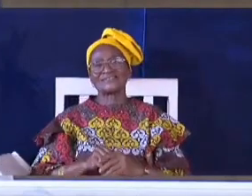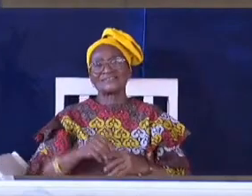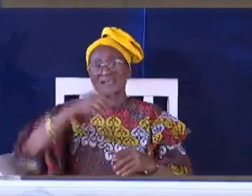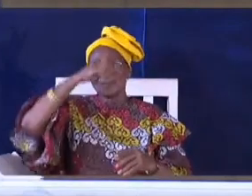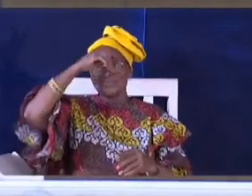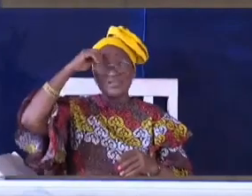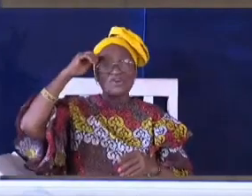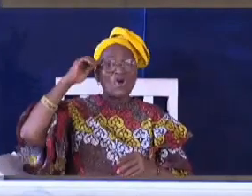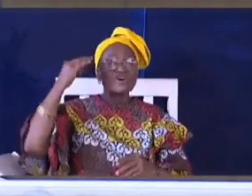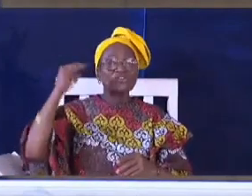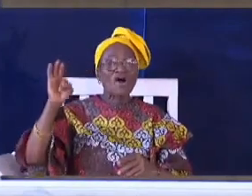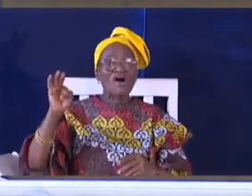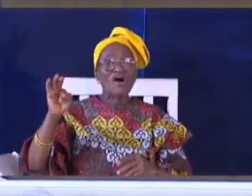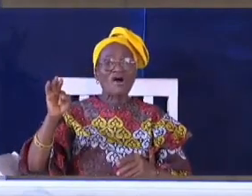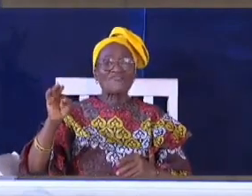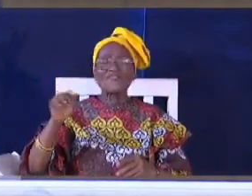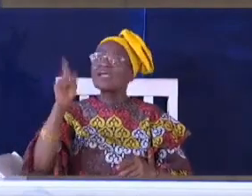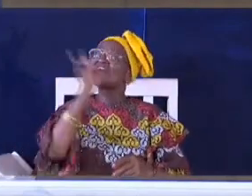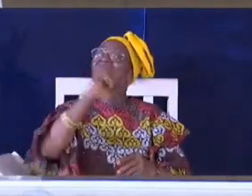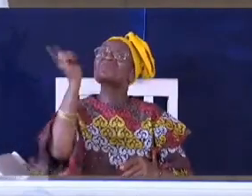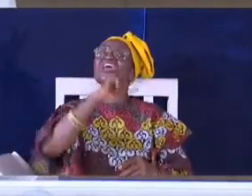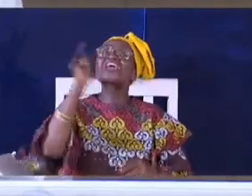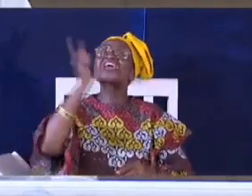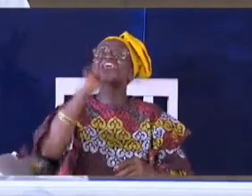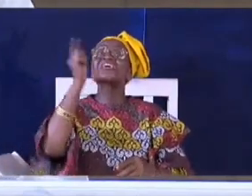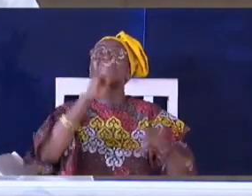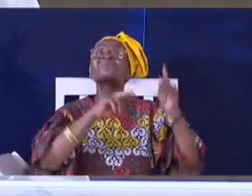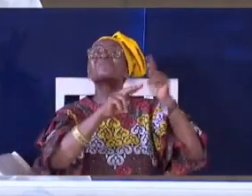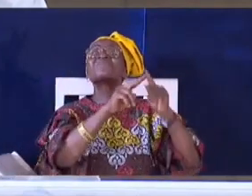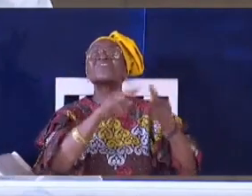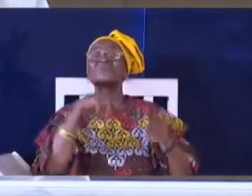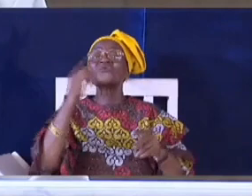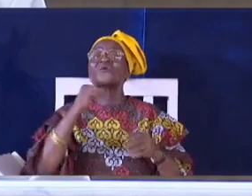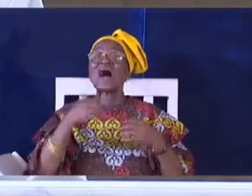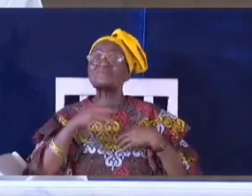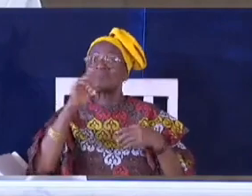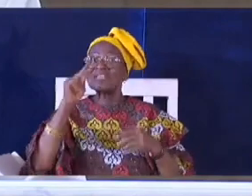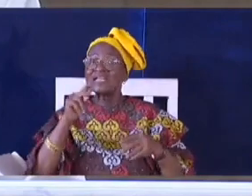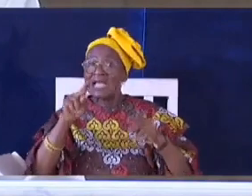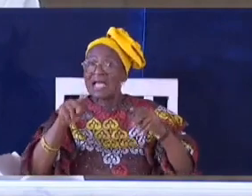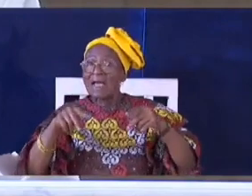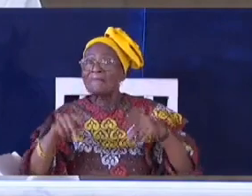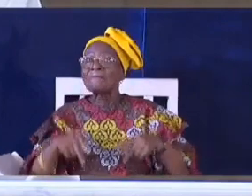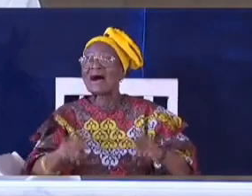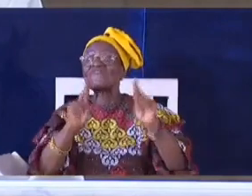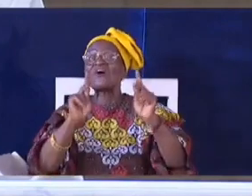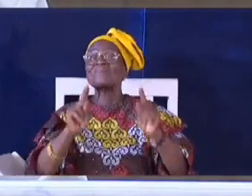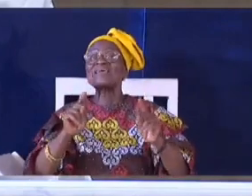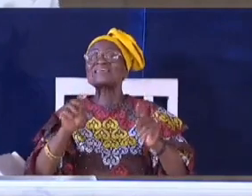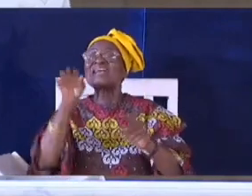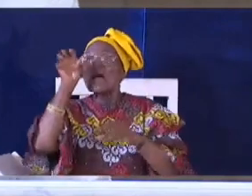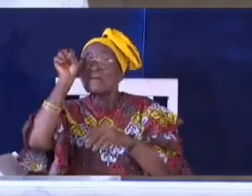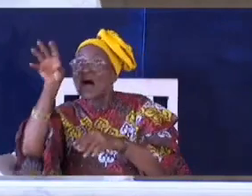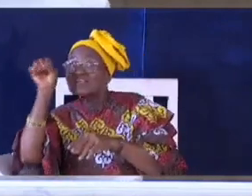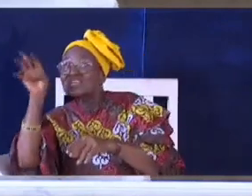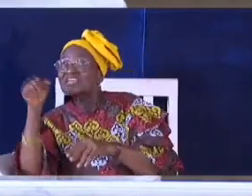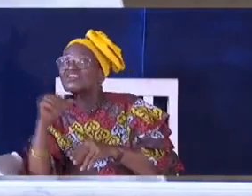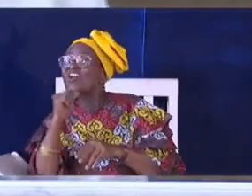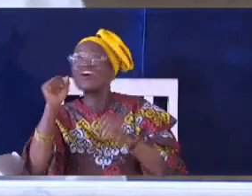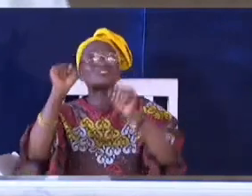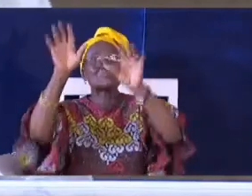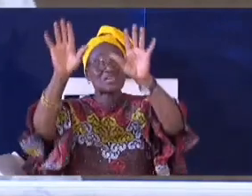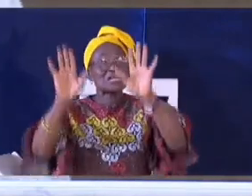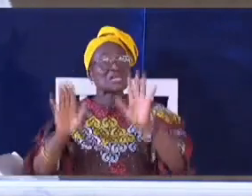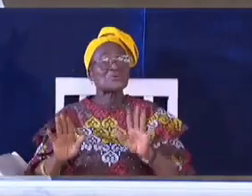Because of some fake prophets who have been performing magic, not miracles,